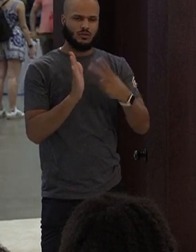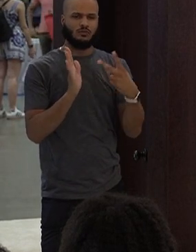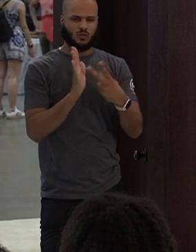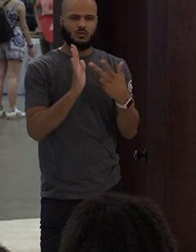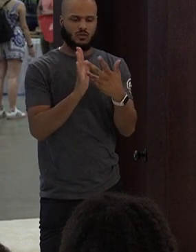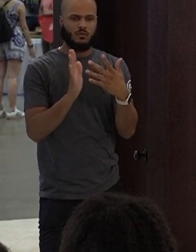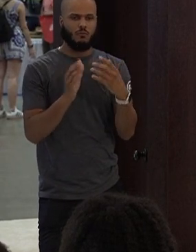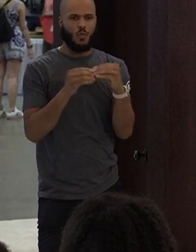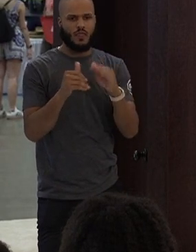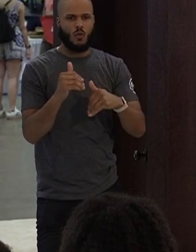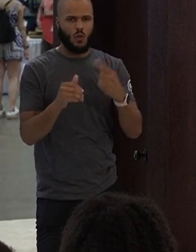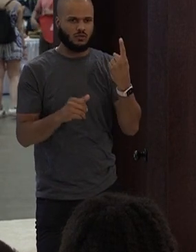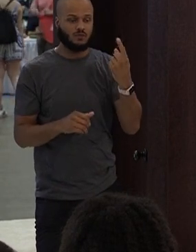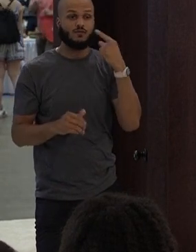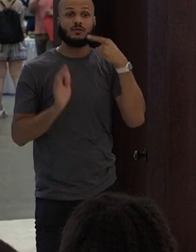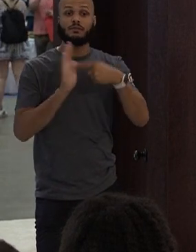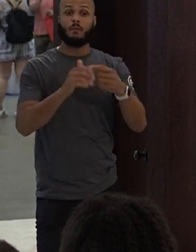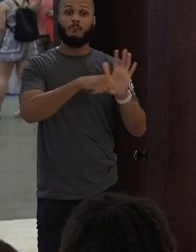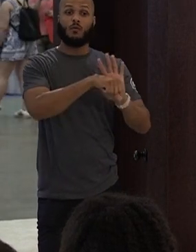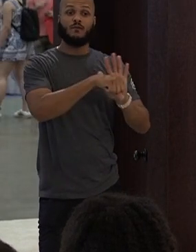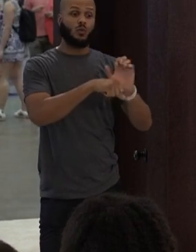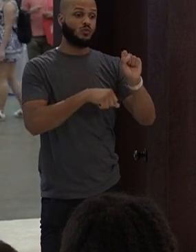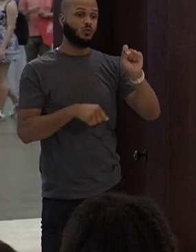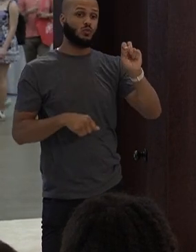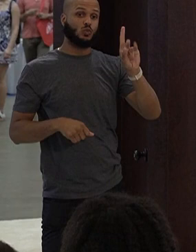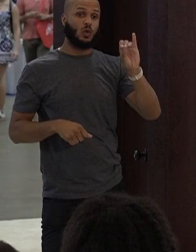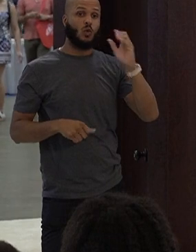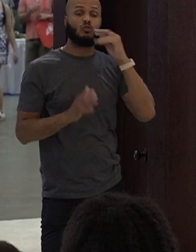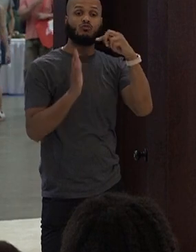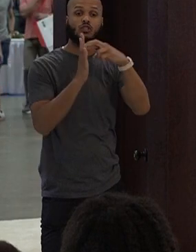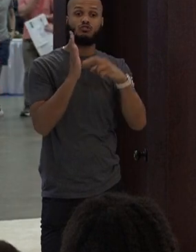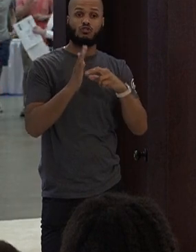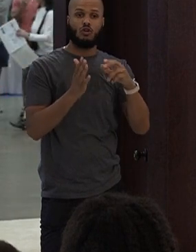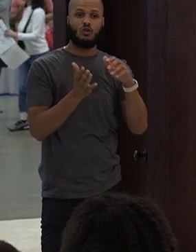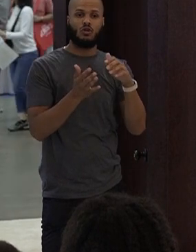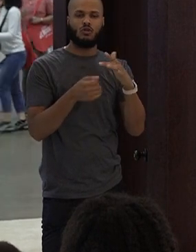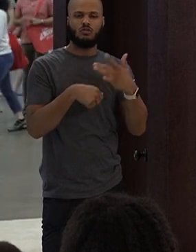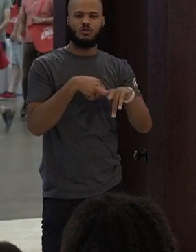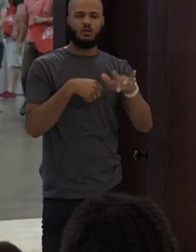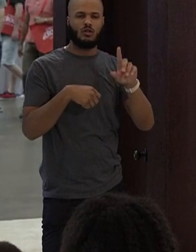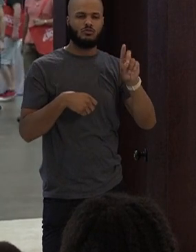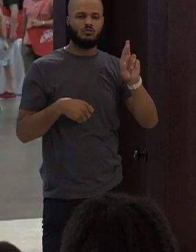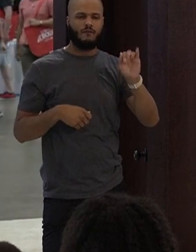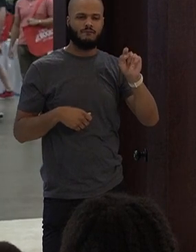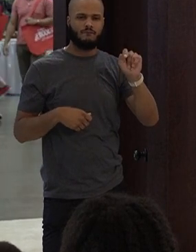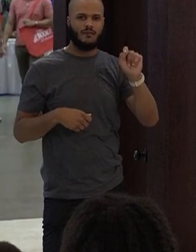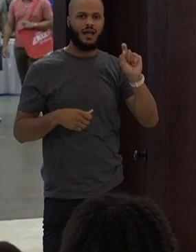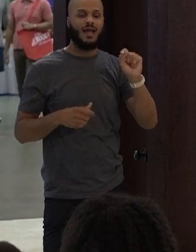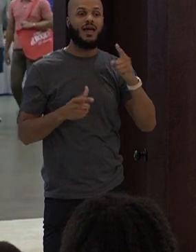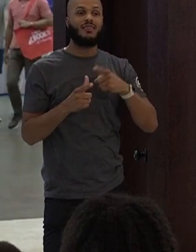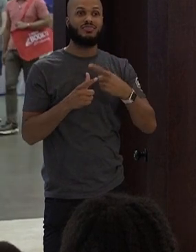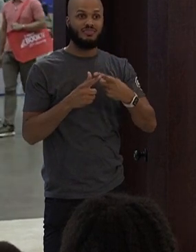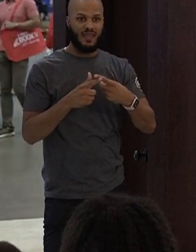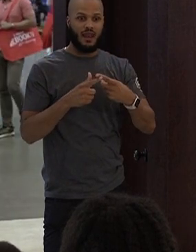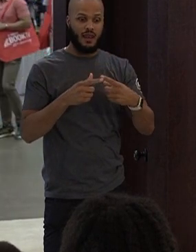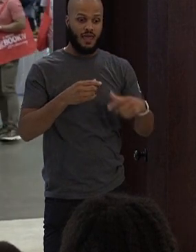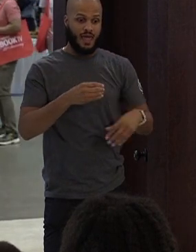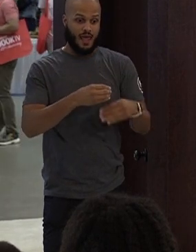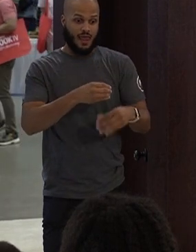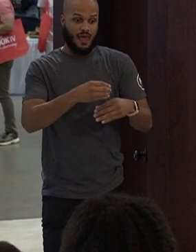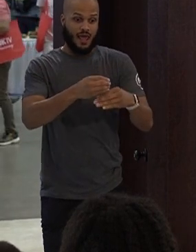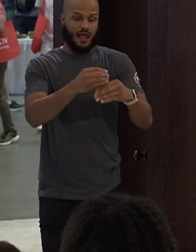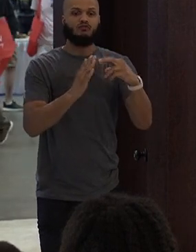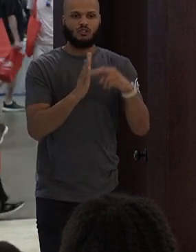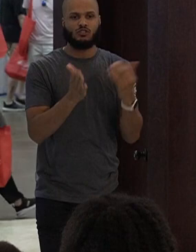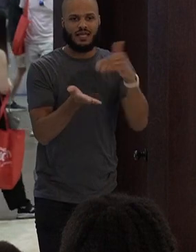for example. They might register an early draft, and then they register later on the added content.